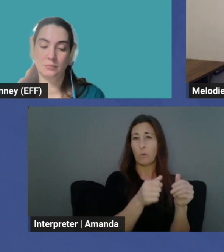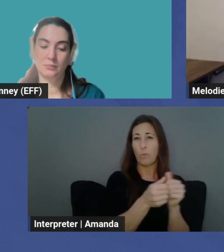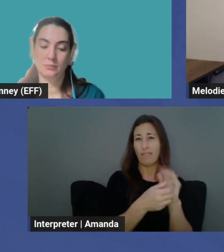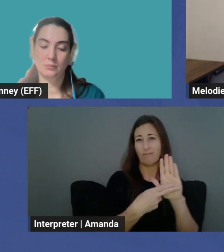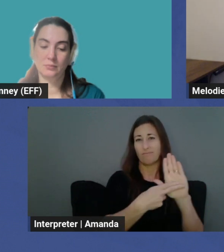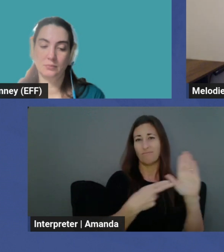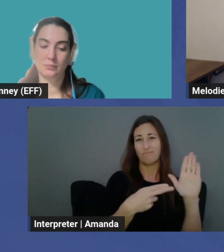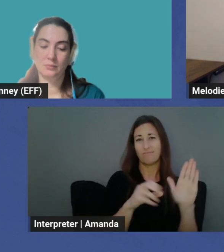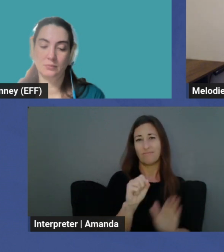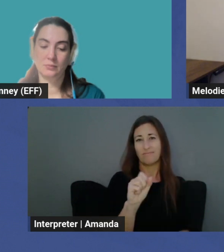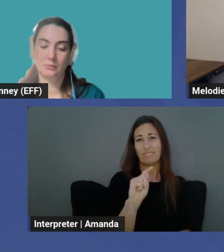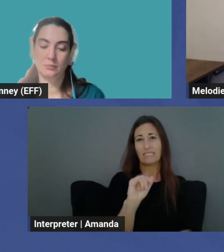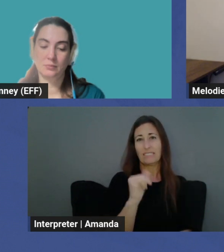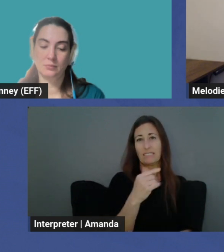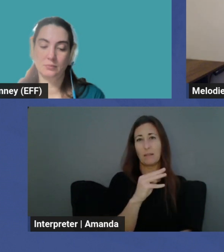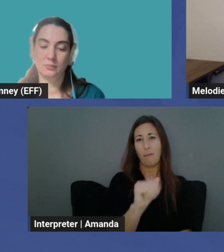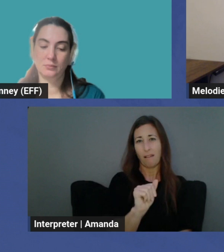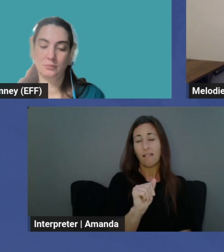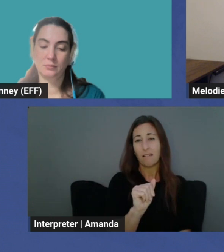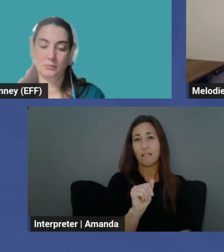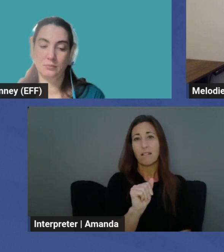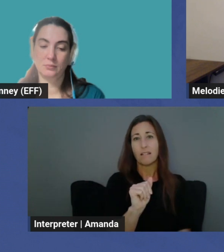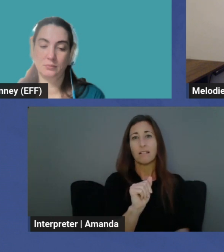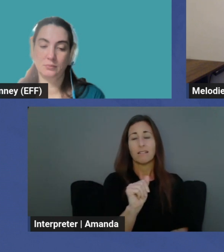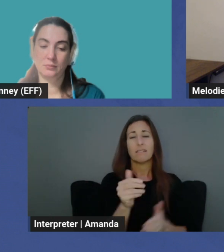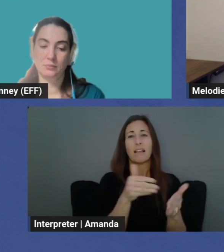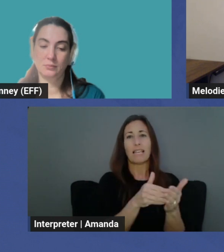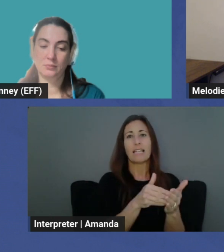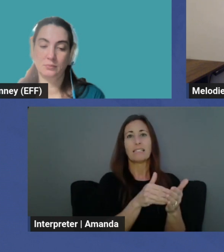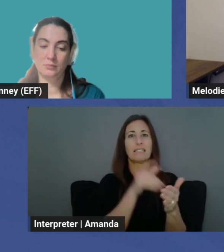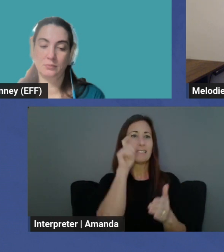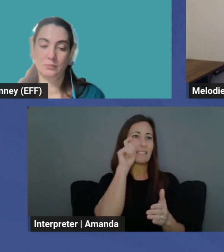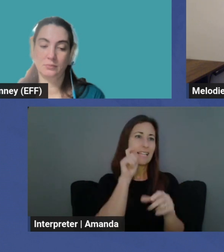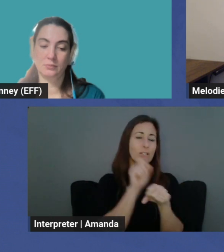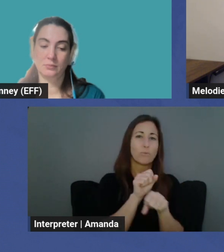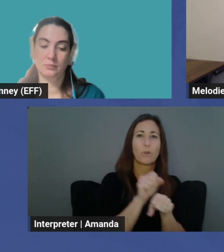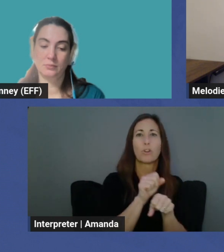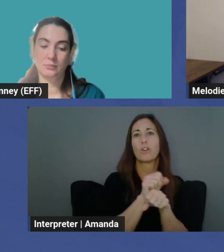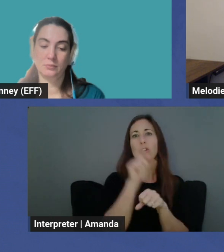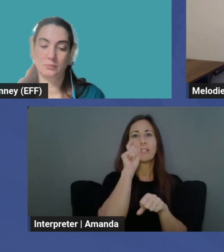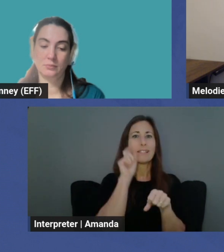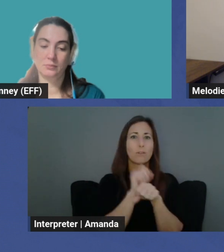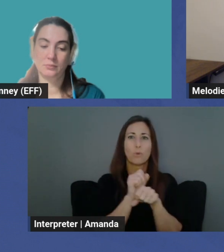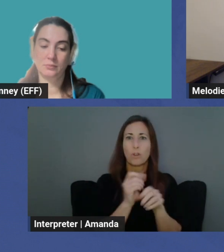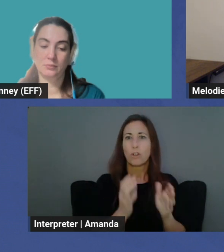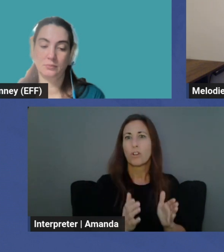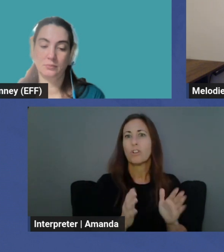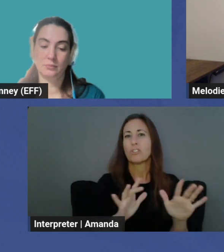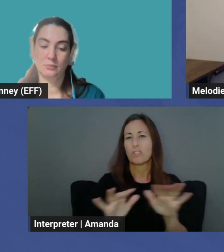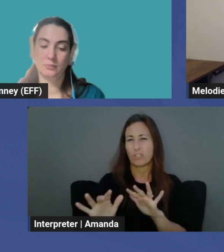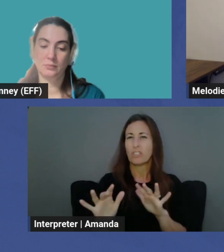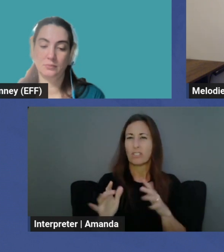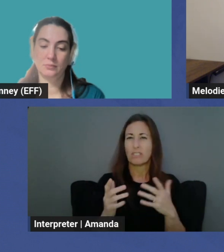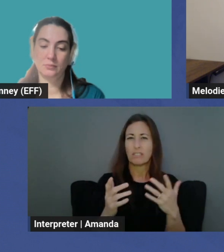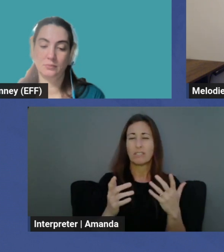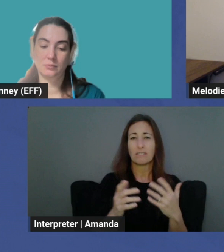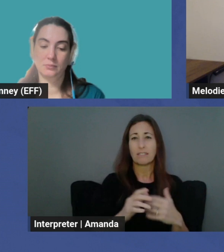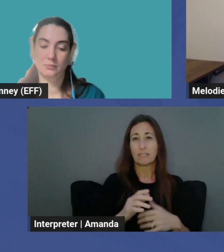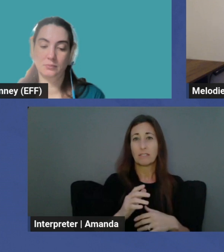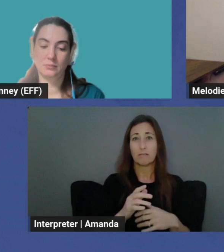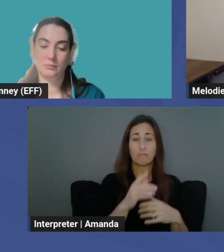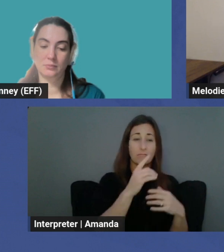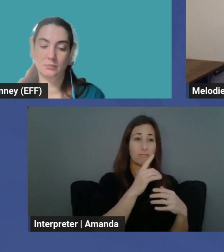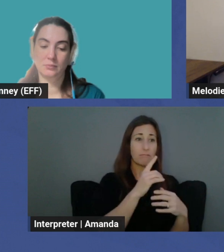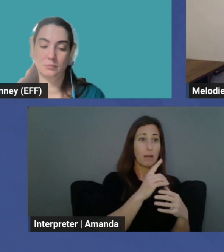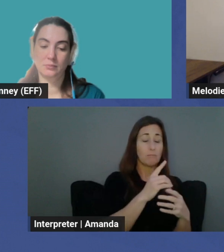that goes against sex work and sex workers, the conflation between consensual sex work and sex trafficking,